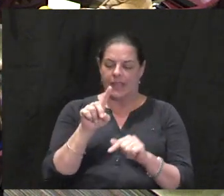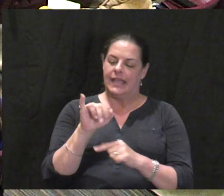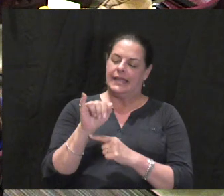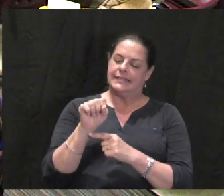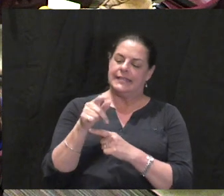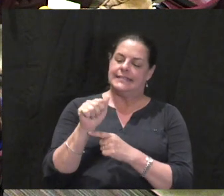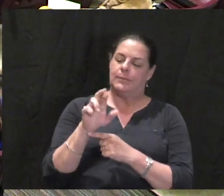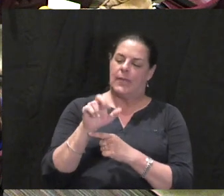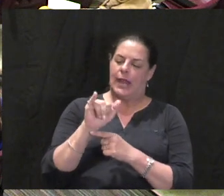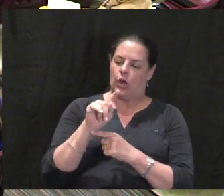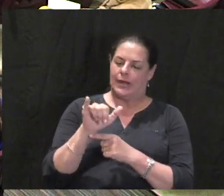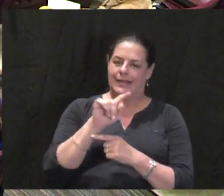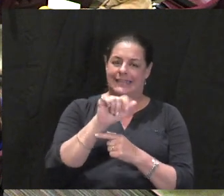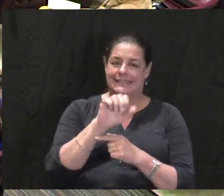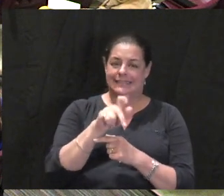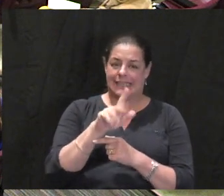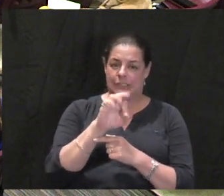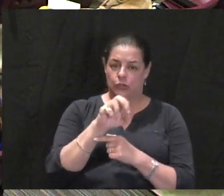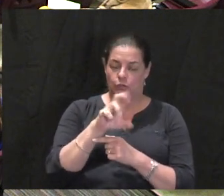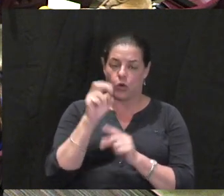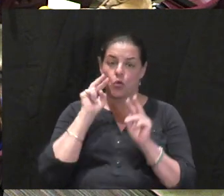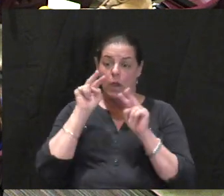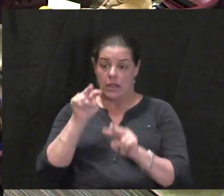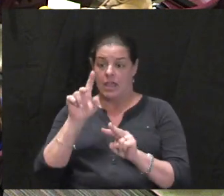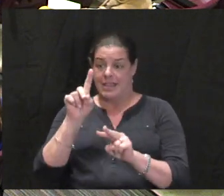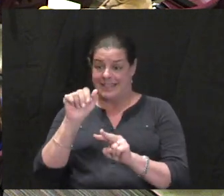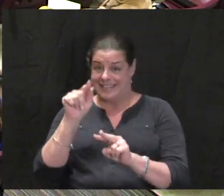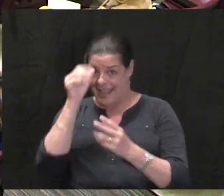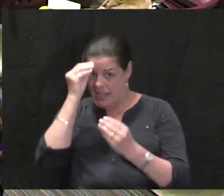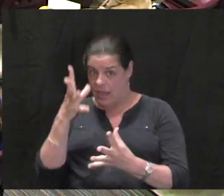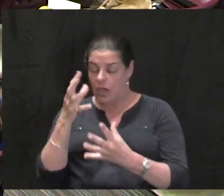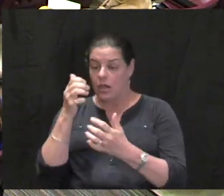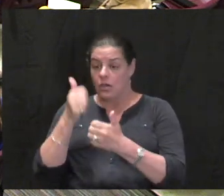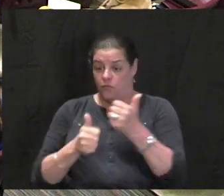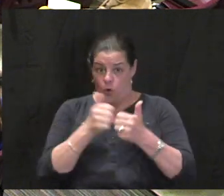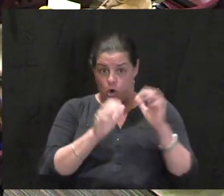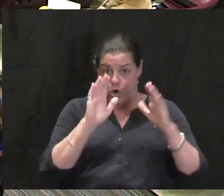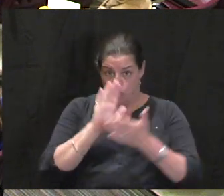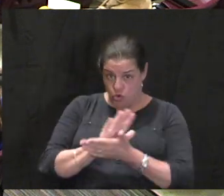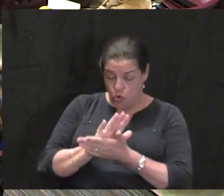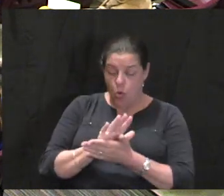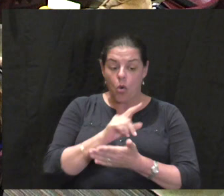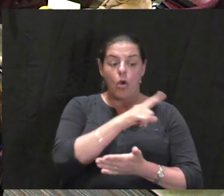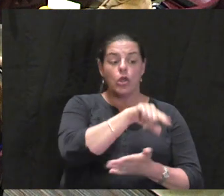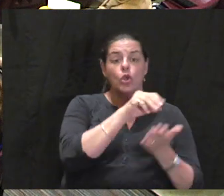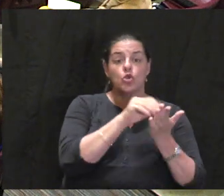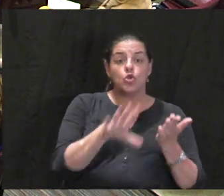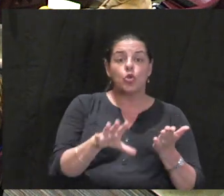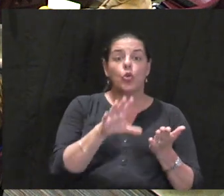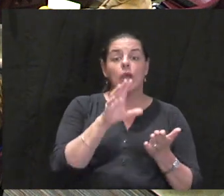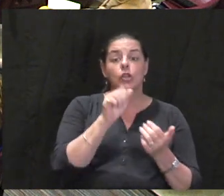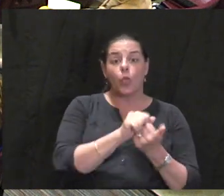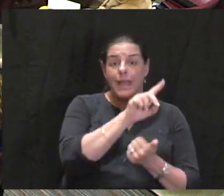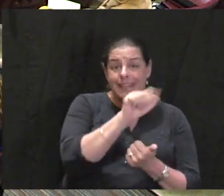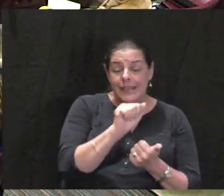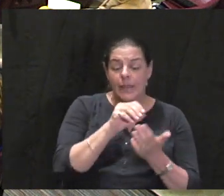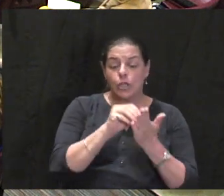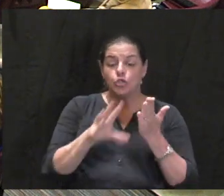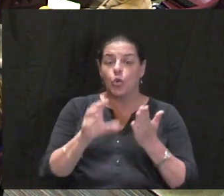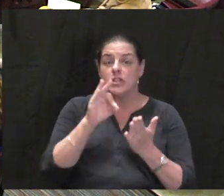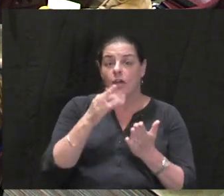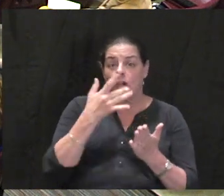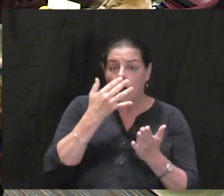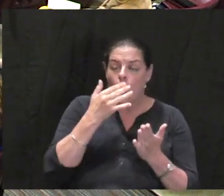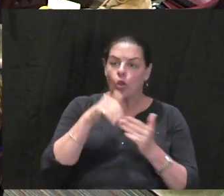in some schools, 2 times the possibility, up to 4 times the possibility of being suspended at a rate higher